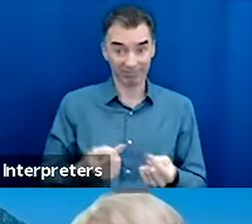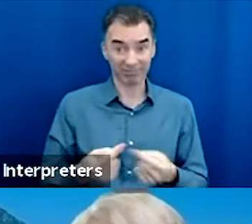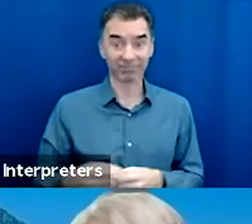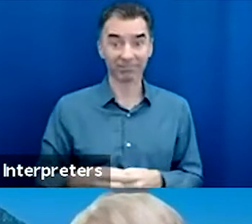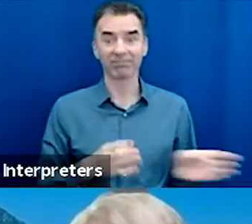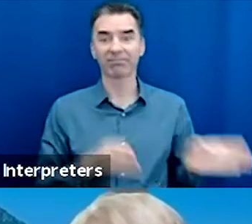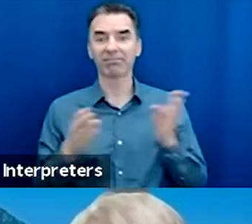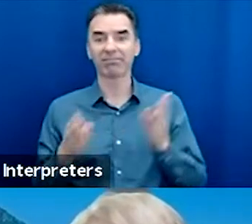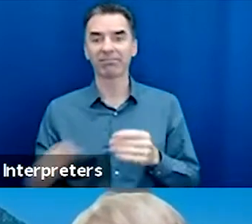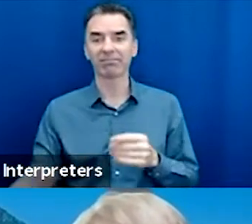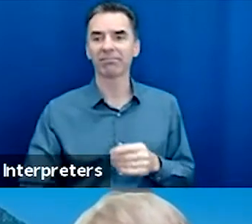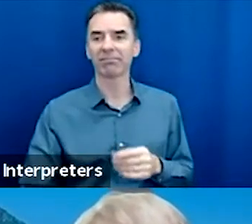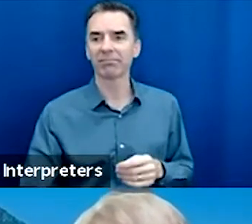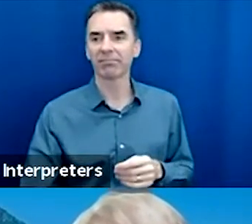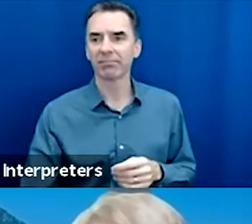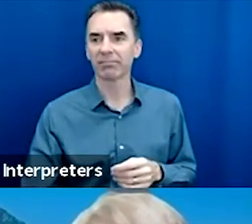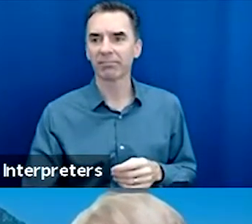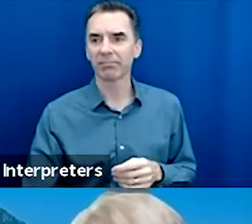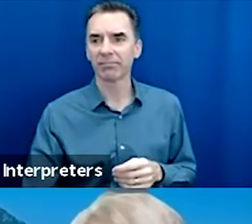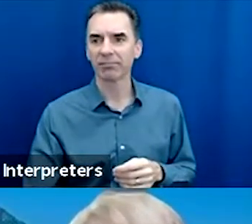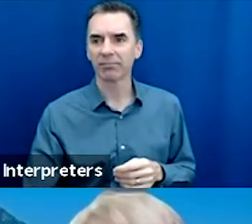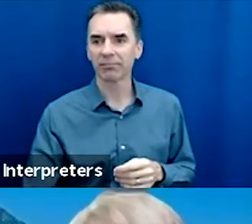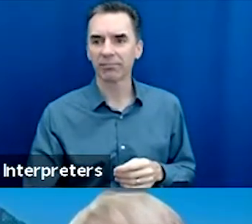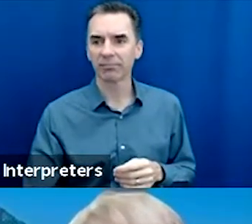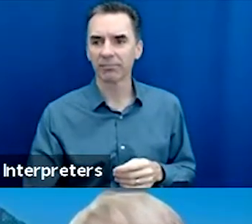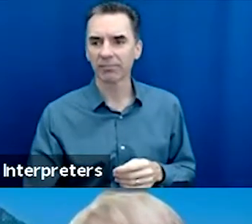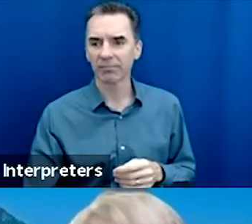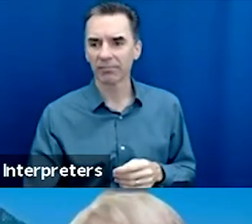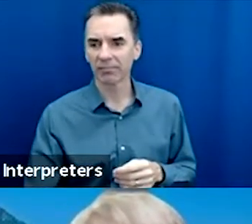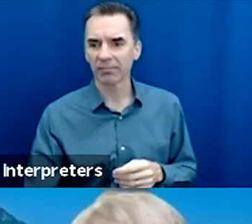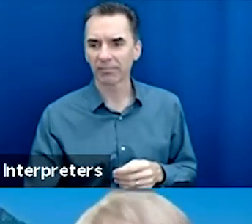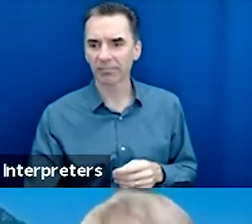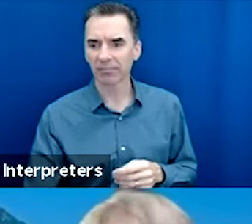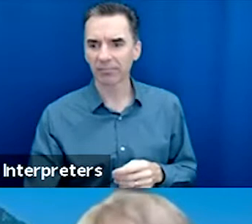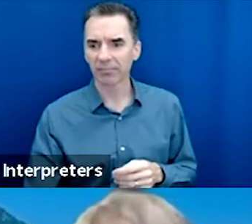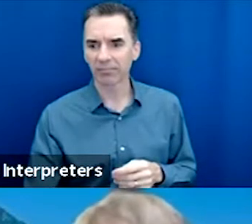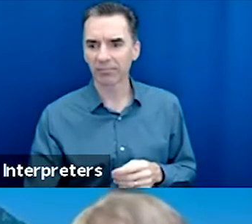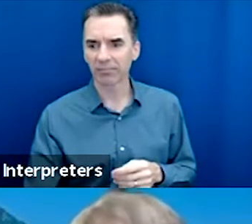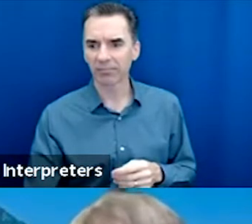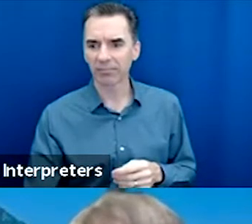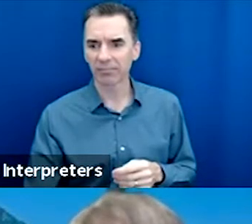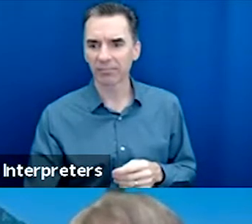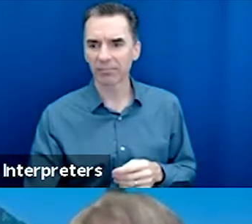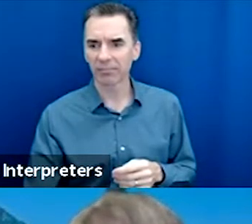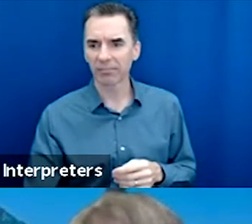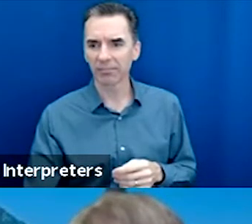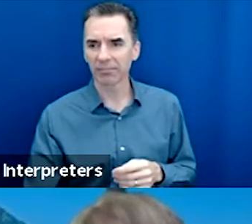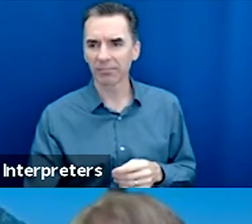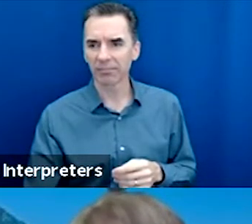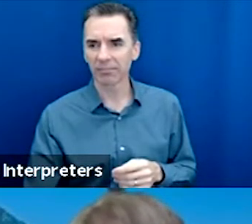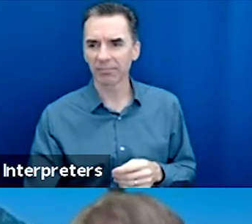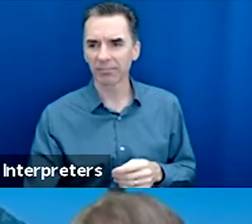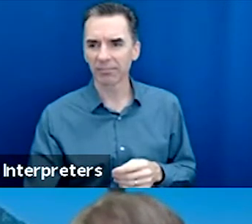me share. Let's get the presentation because it's got your contact information as well. Oh, I'm sorry. Yes. I've already screwed